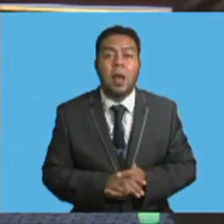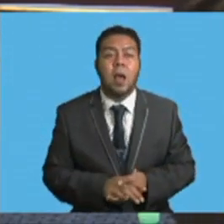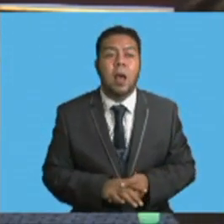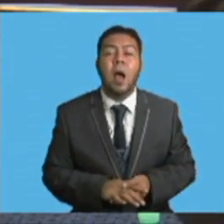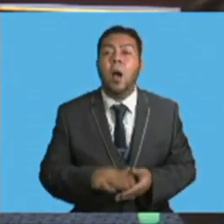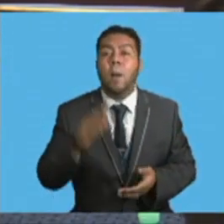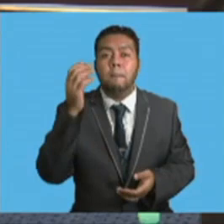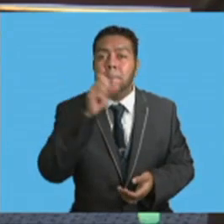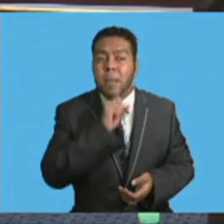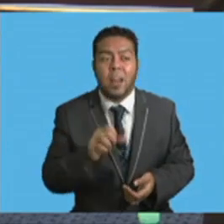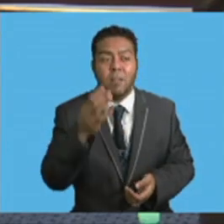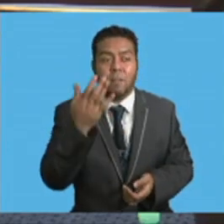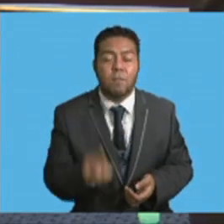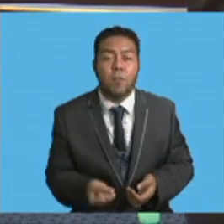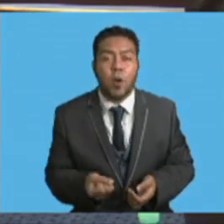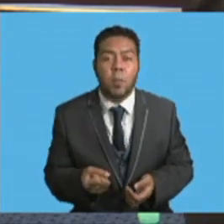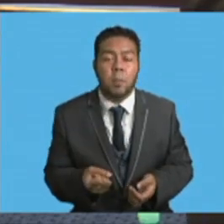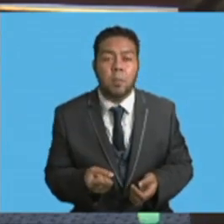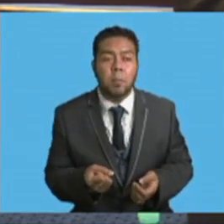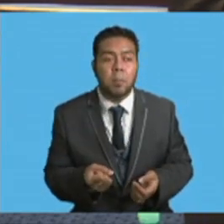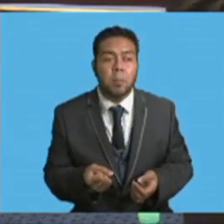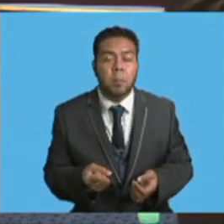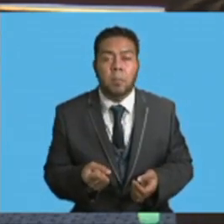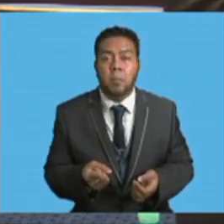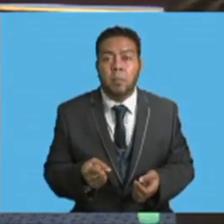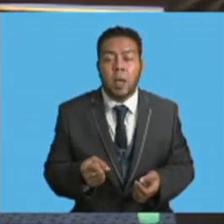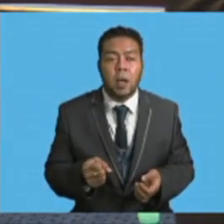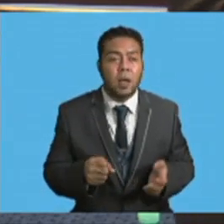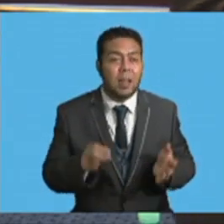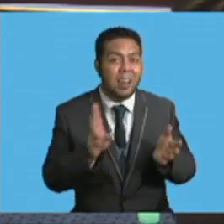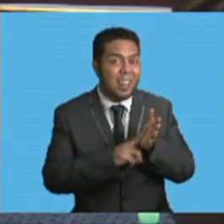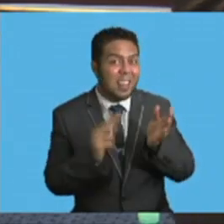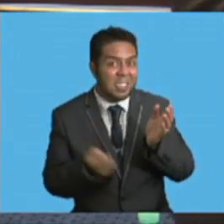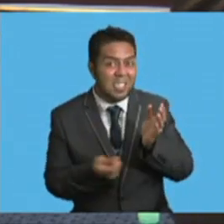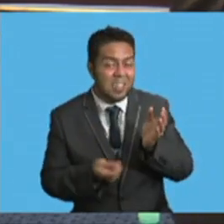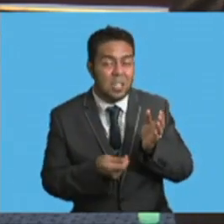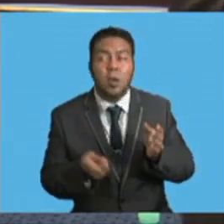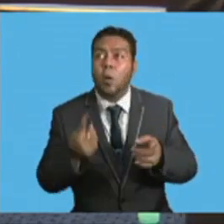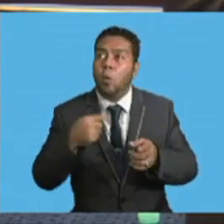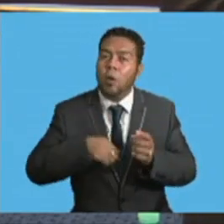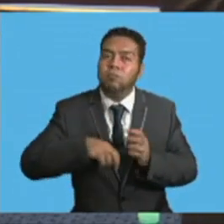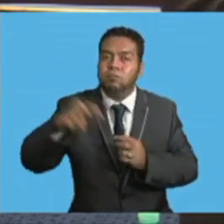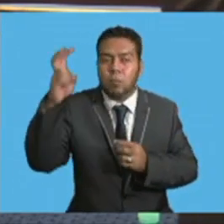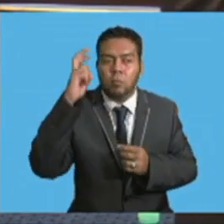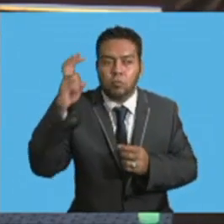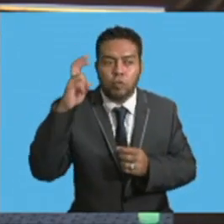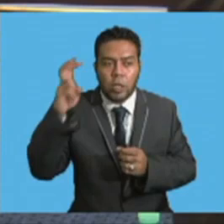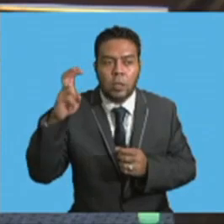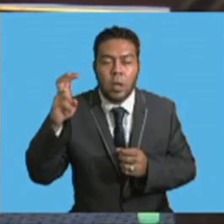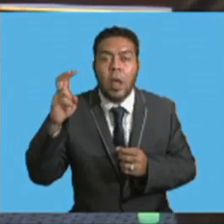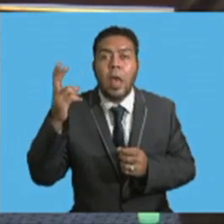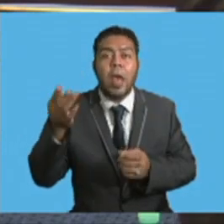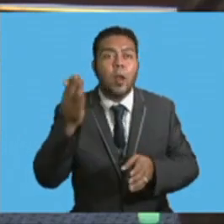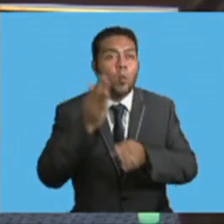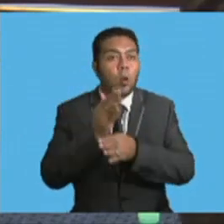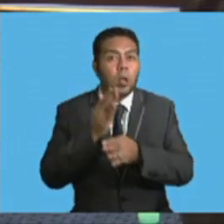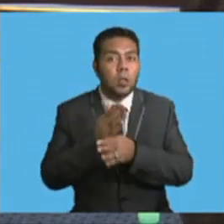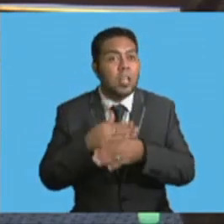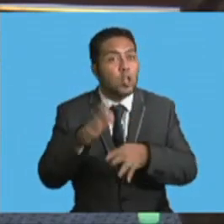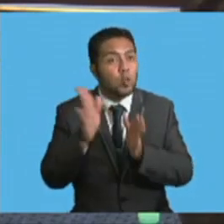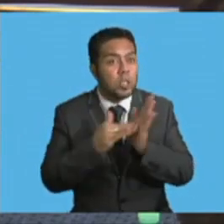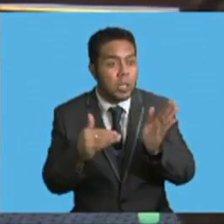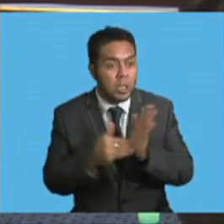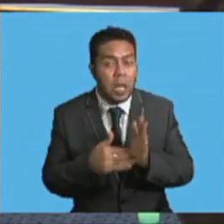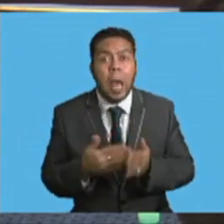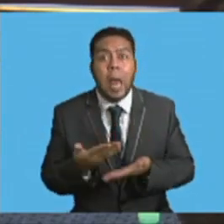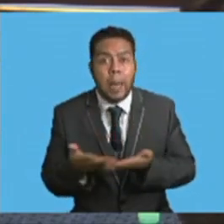in Naitasiri, trained in New Zealand and graduated with a fellowship in surgery, has accepted a consultant role in surgery